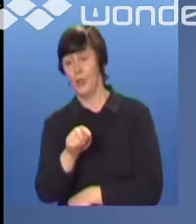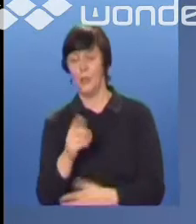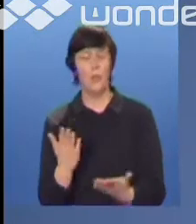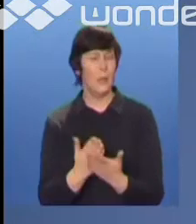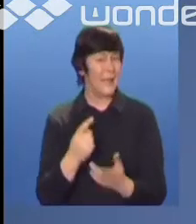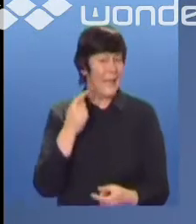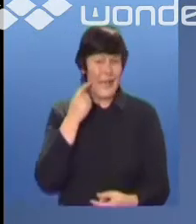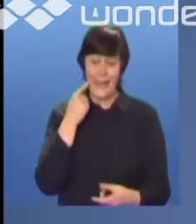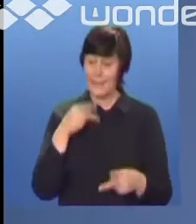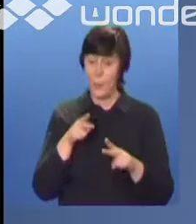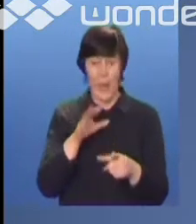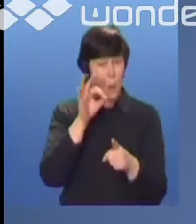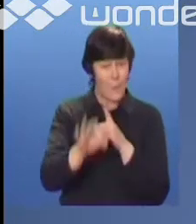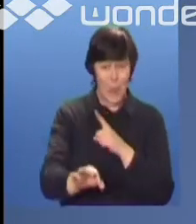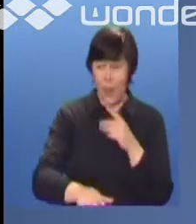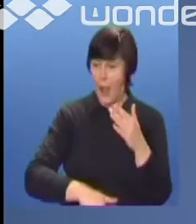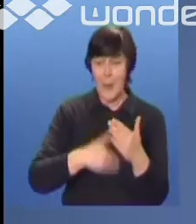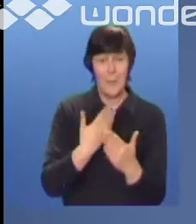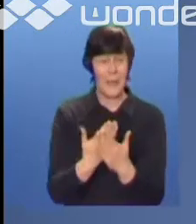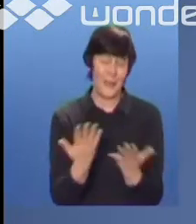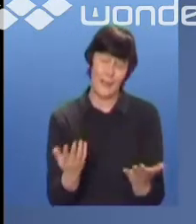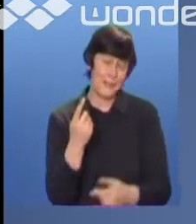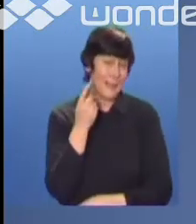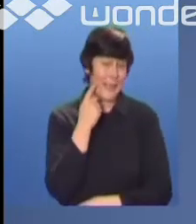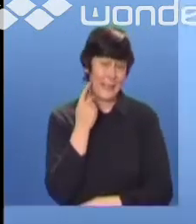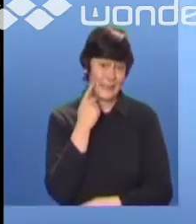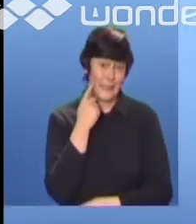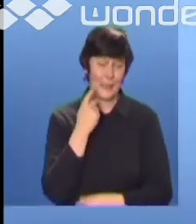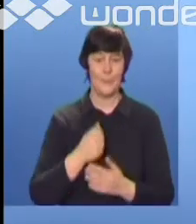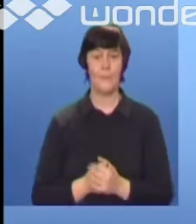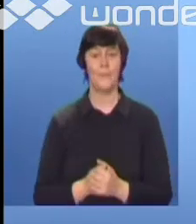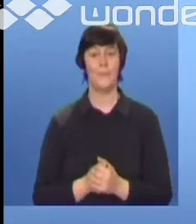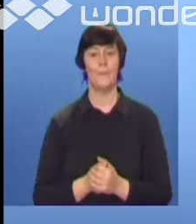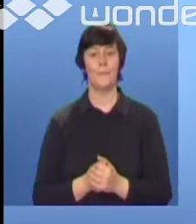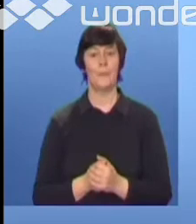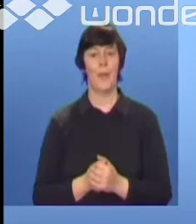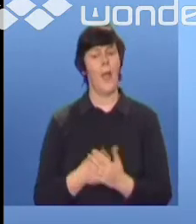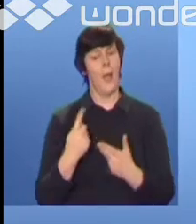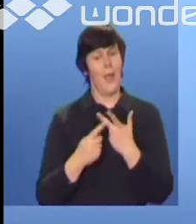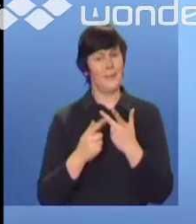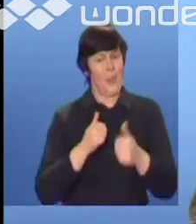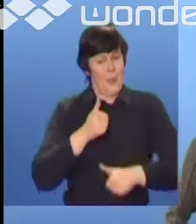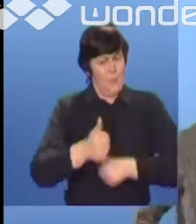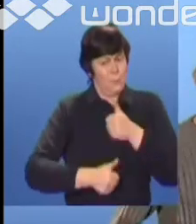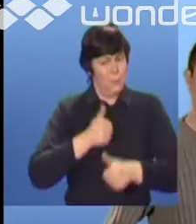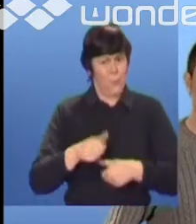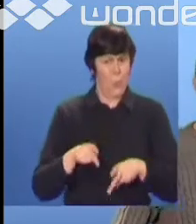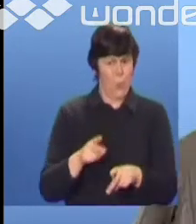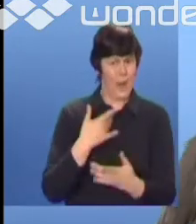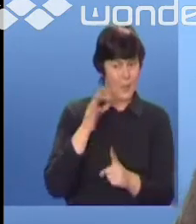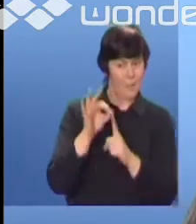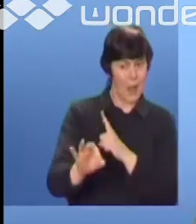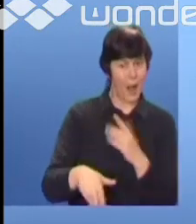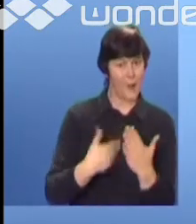video. Again, a very easy way to bid for properties using Locata. Now, one of the most popular ways that people have been using to